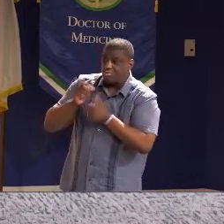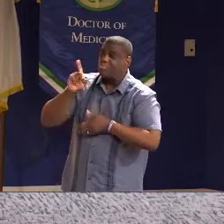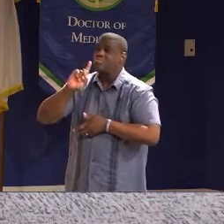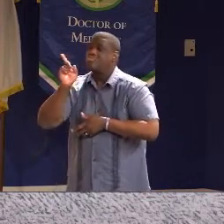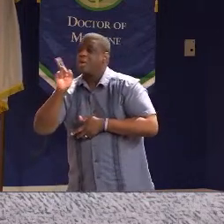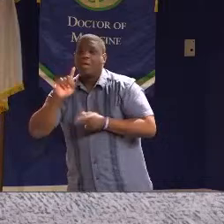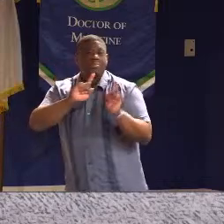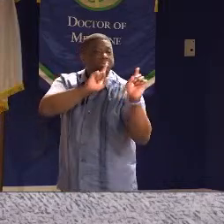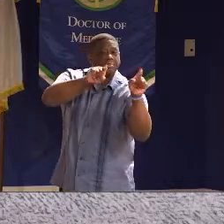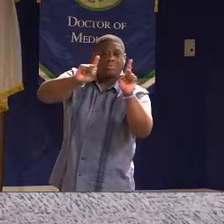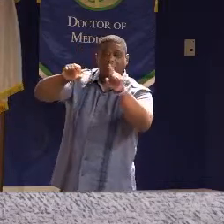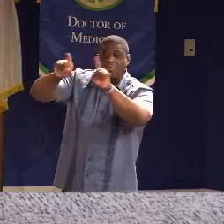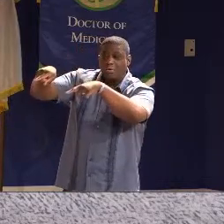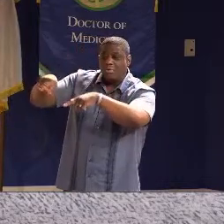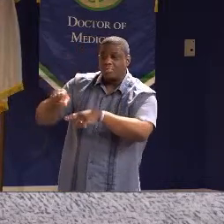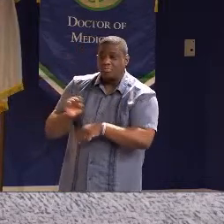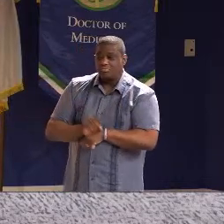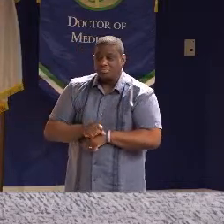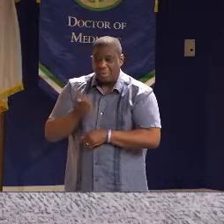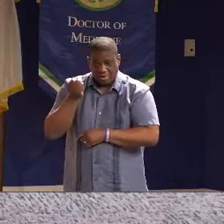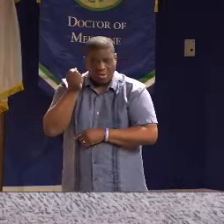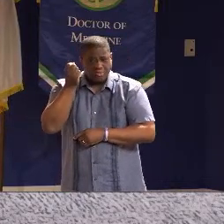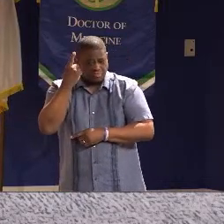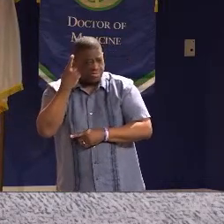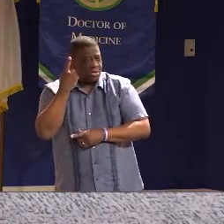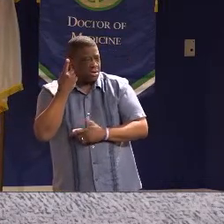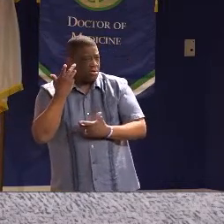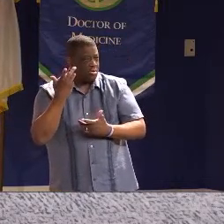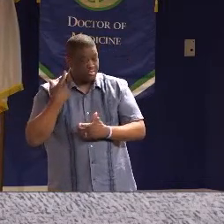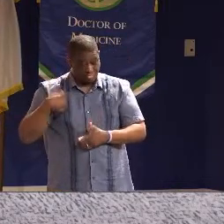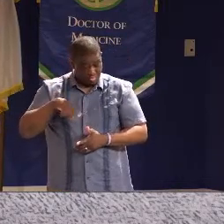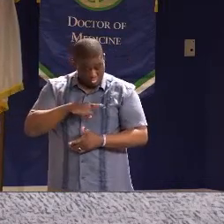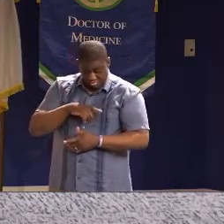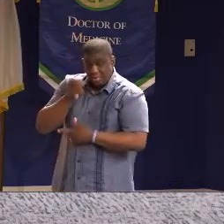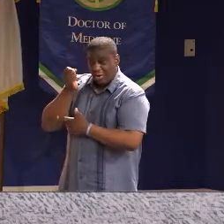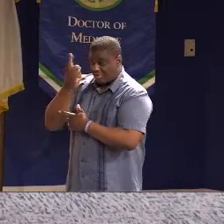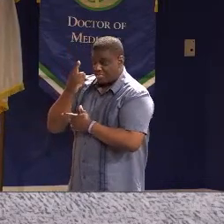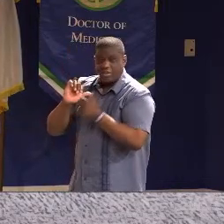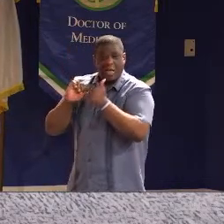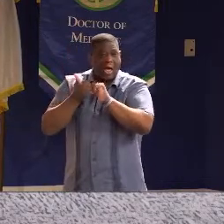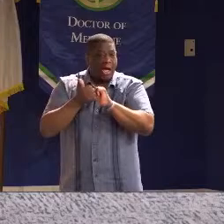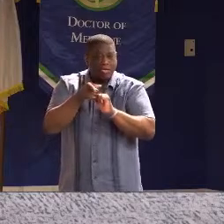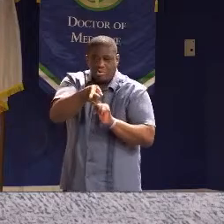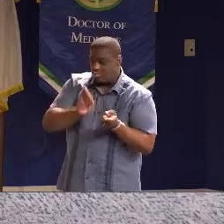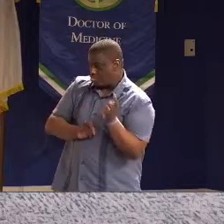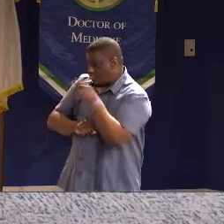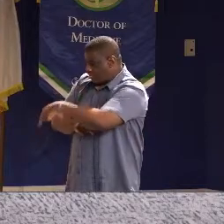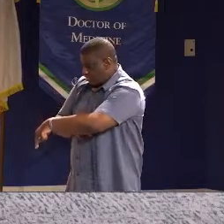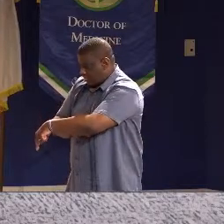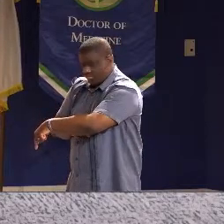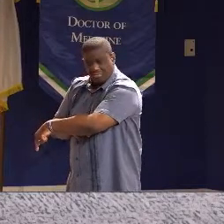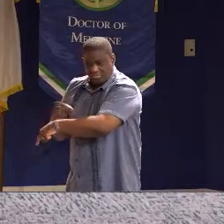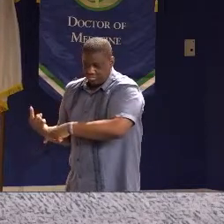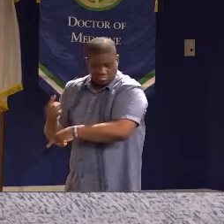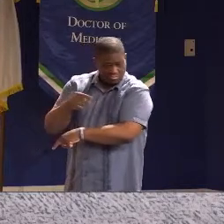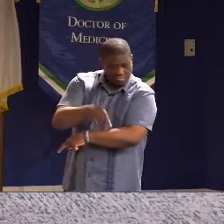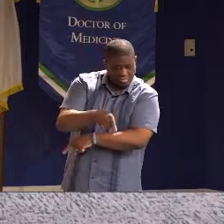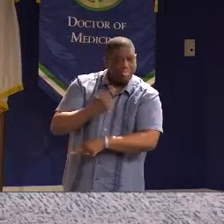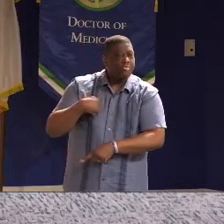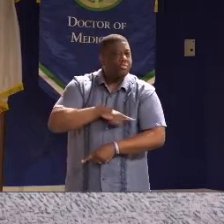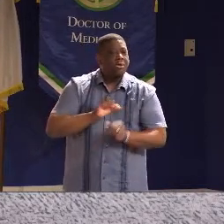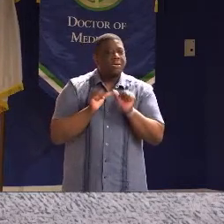going and understand. We understand how you got there, and we will continue